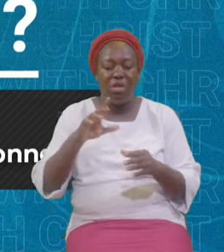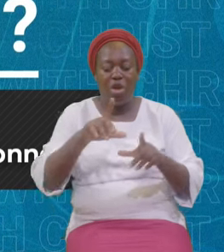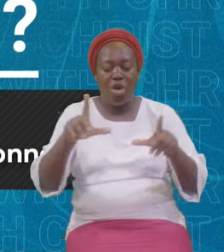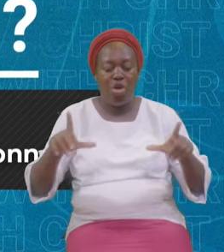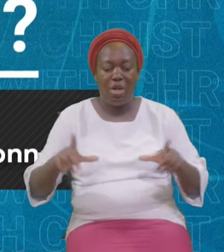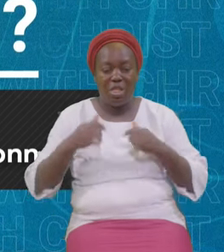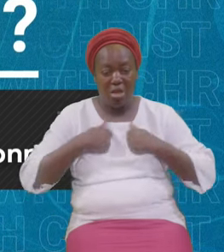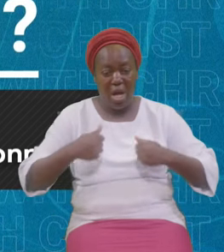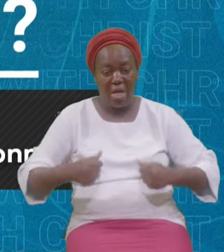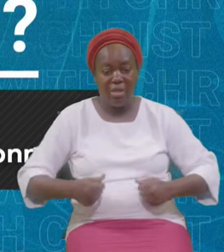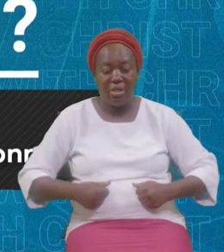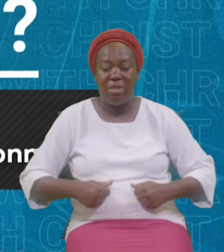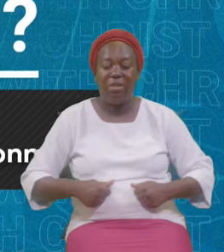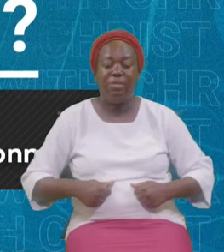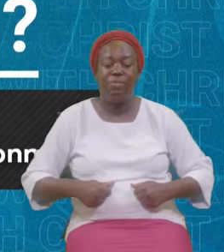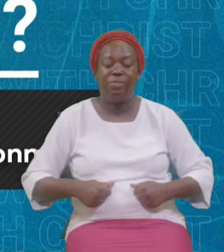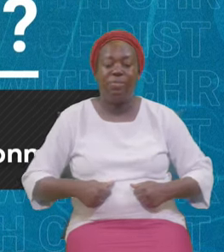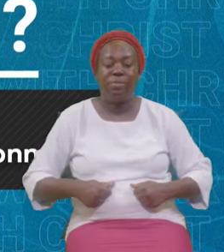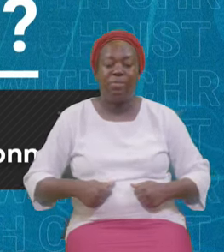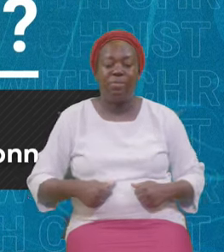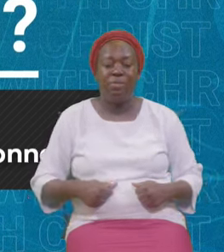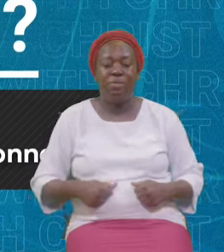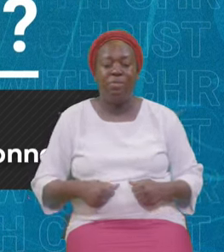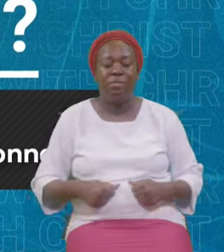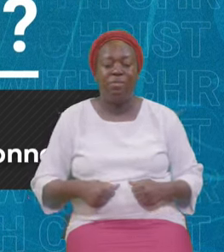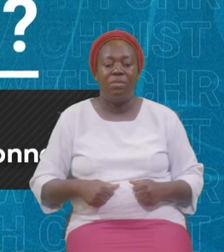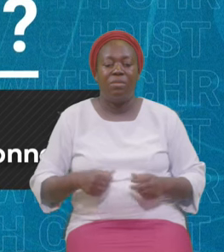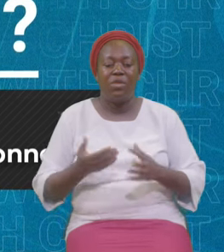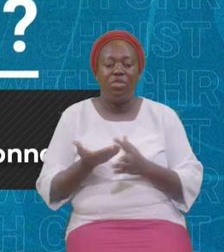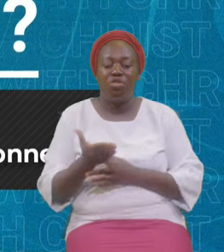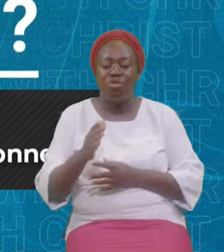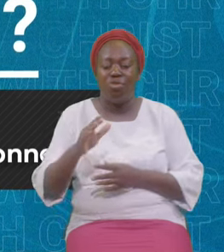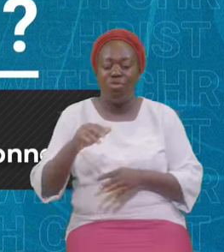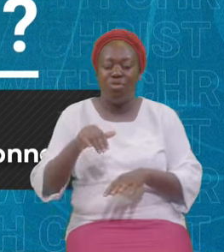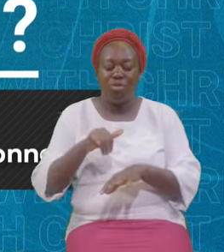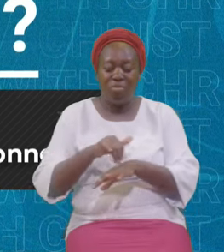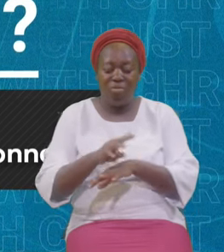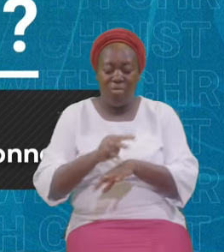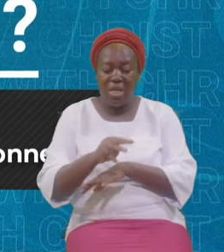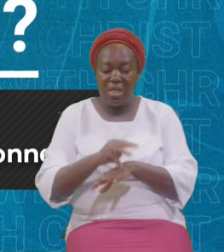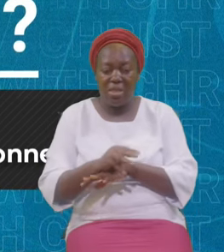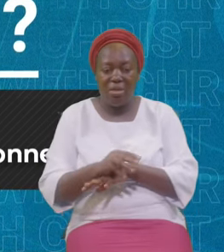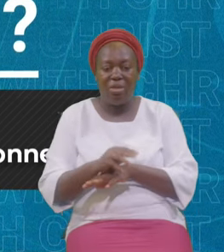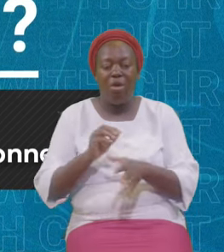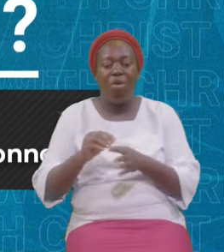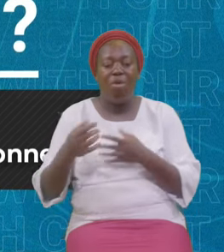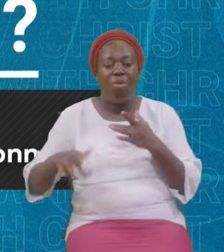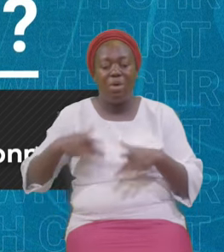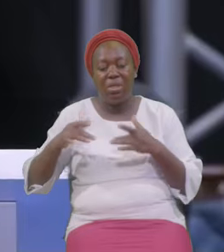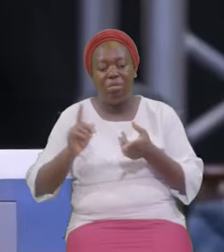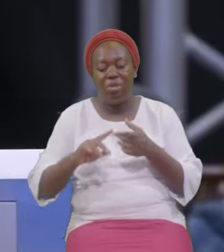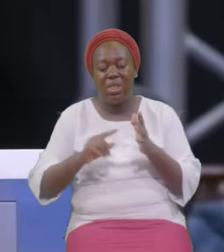and address via text message or WhatsApp. Please, to this number I will call